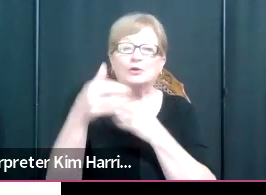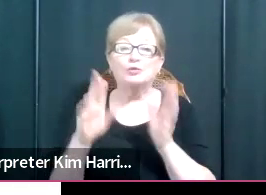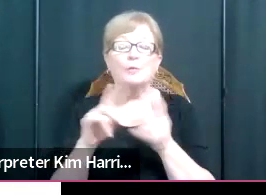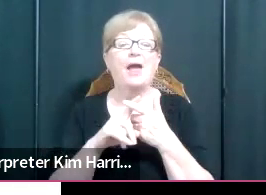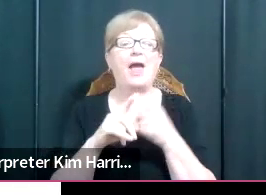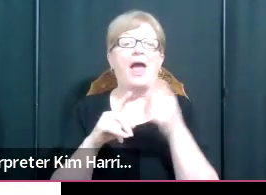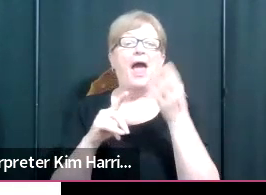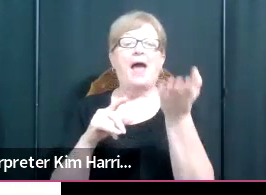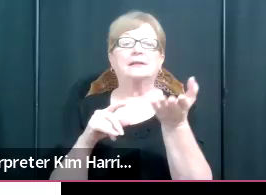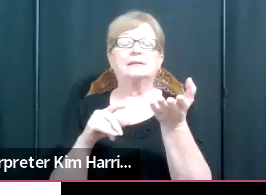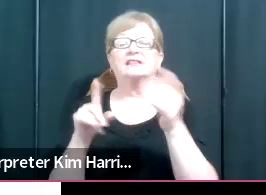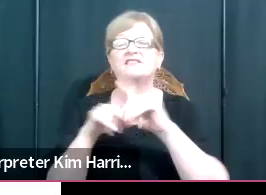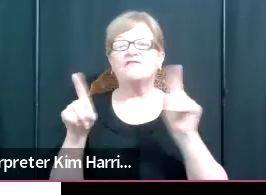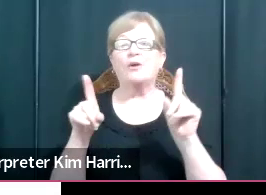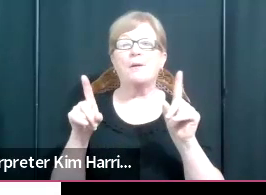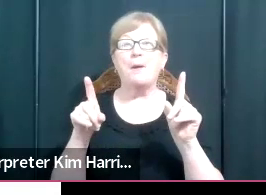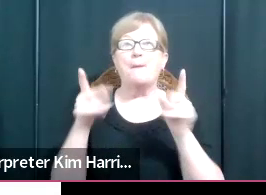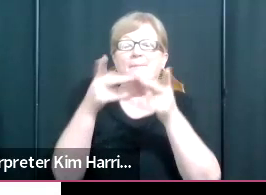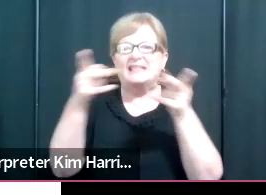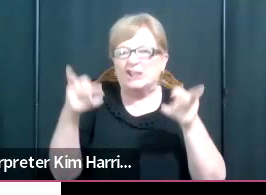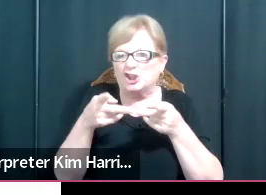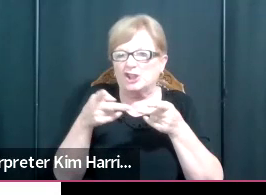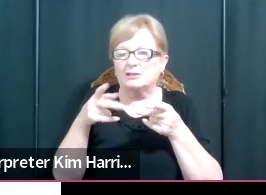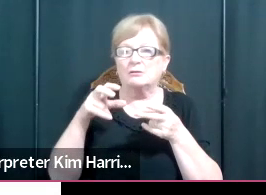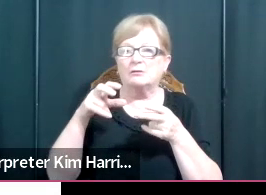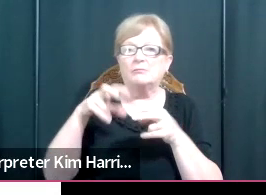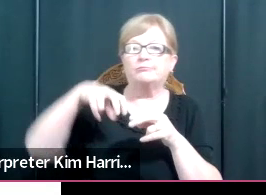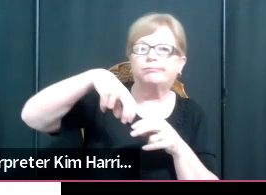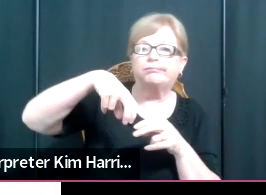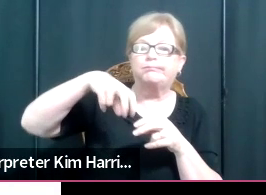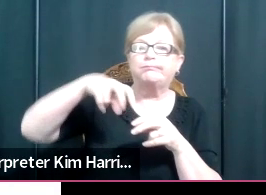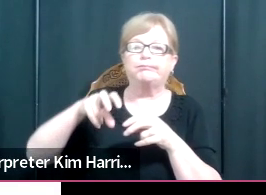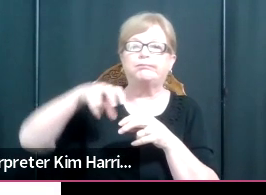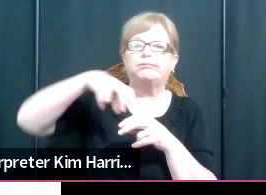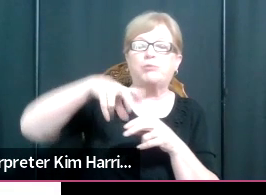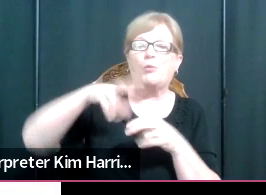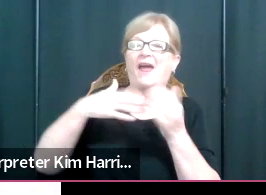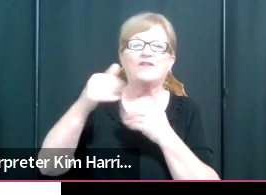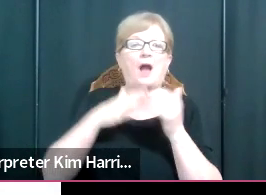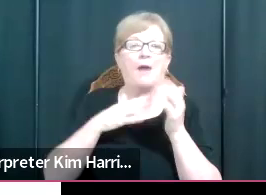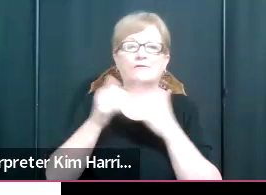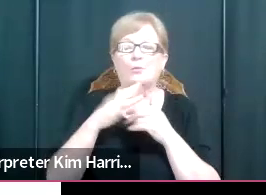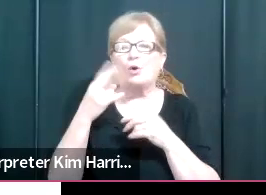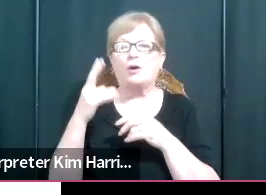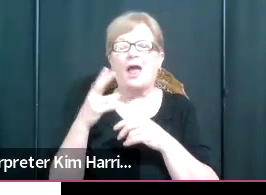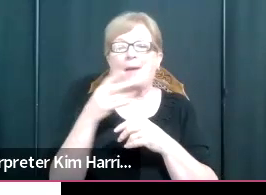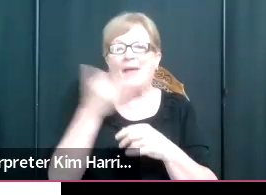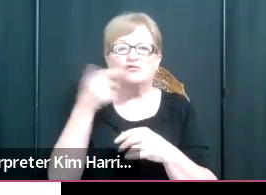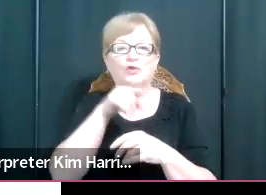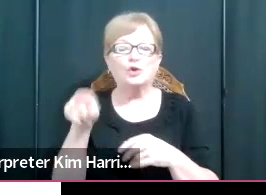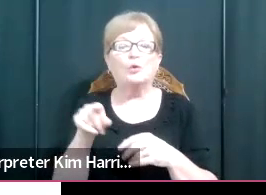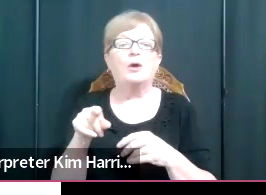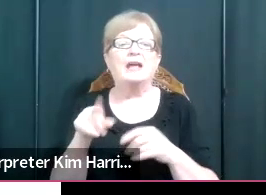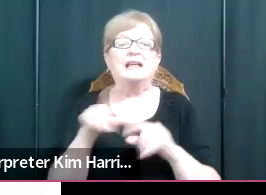different positions. So you can sit in whatever position is comfortable and useful. And there are also